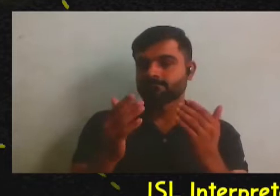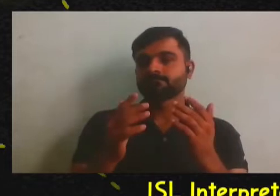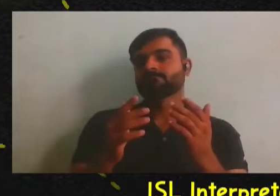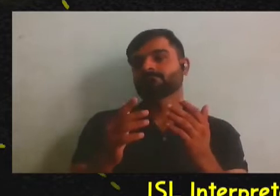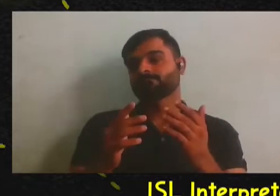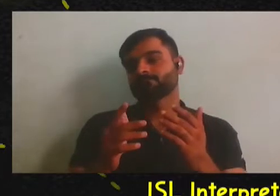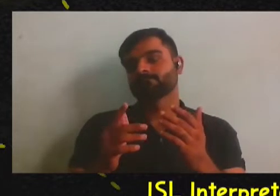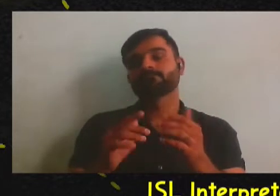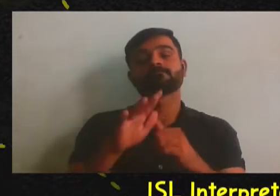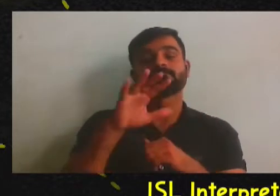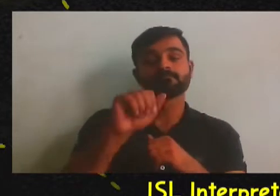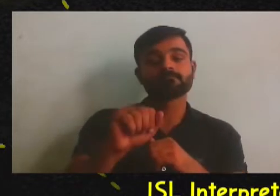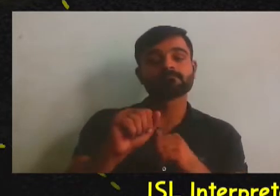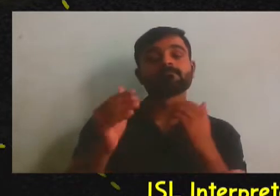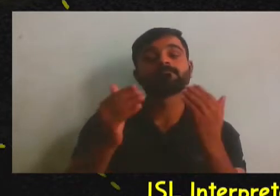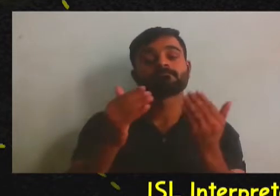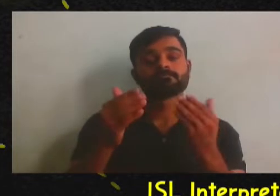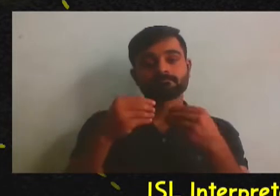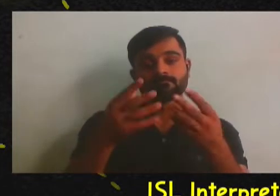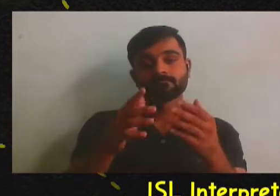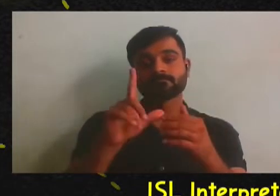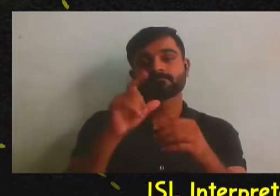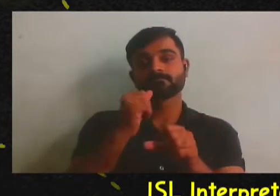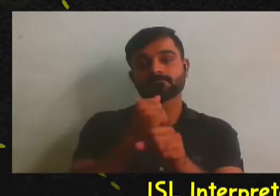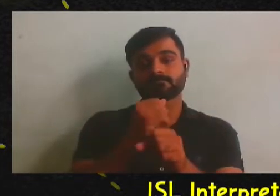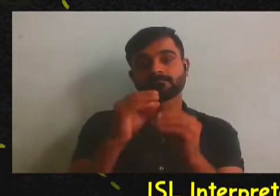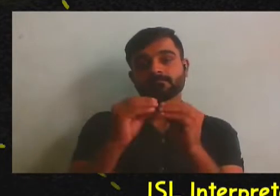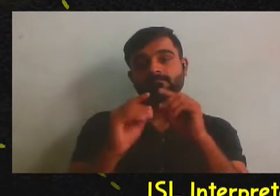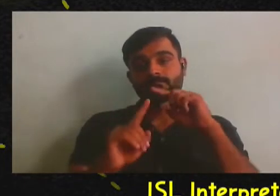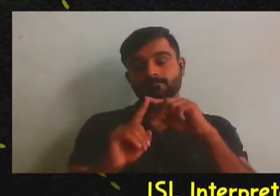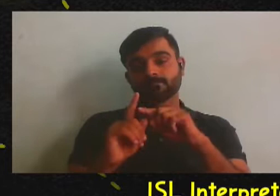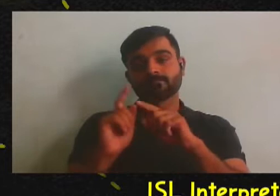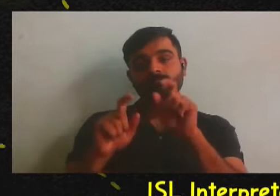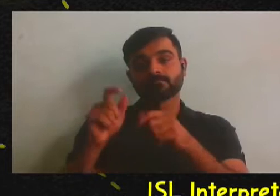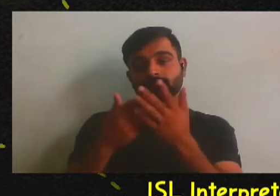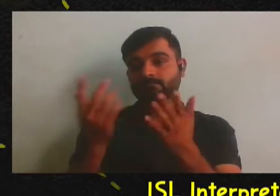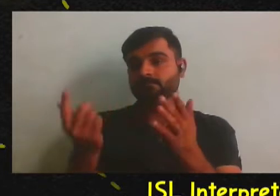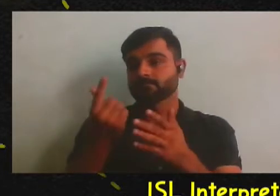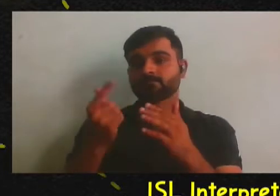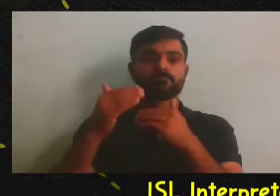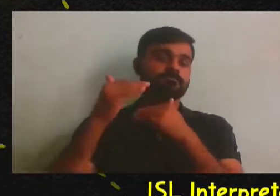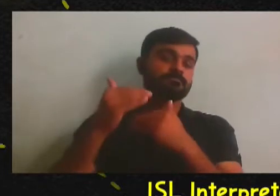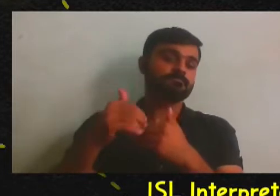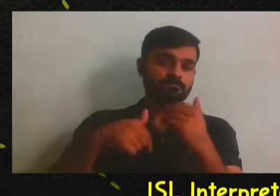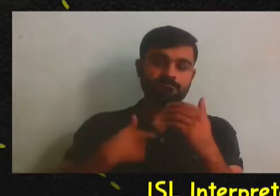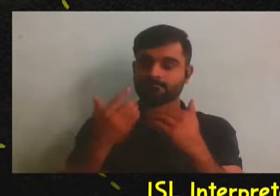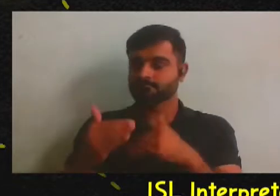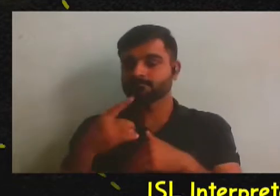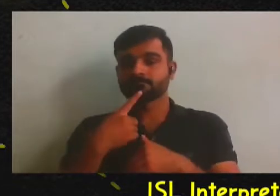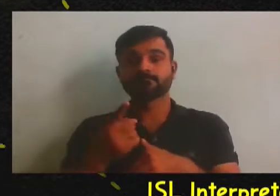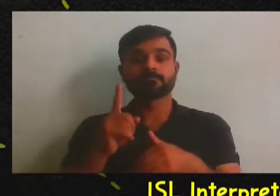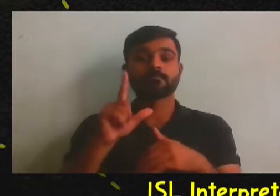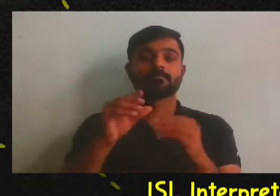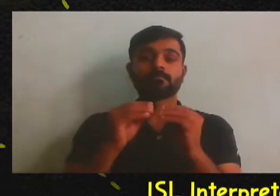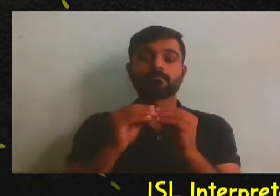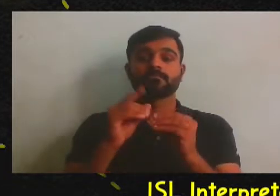least access to support services for LGBT people. And we used to only limit ourselves saying LGBT.